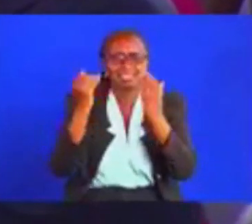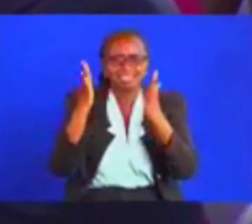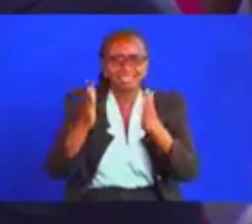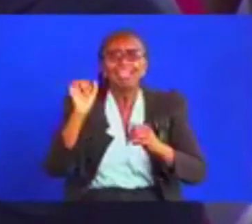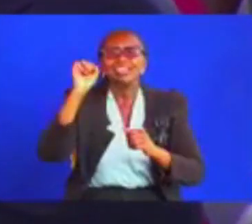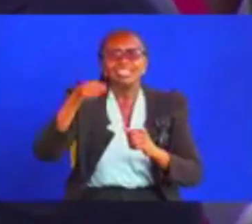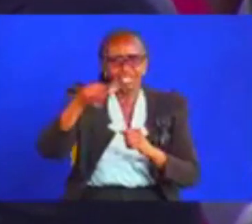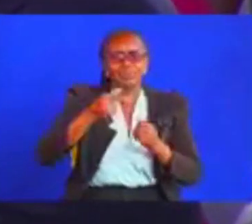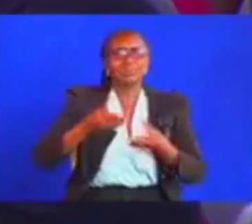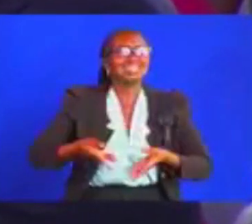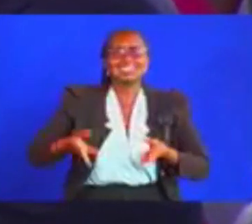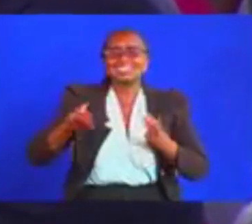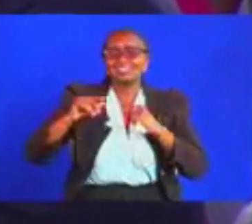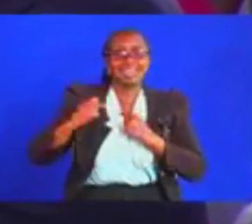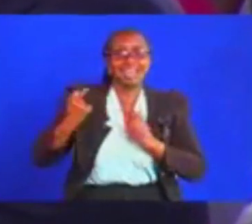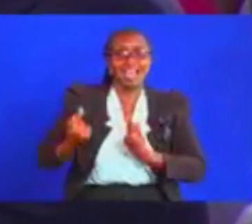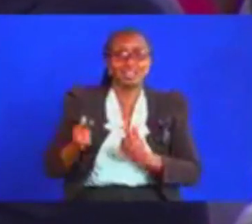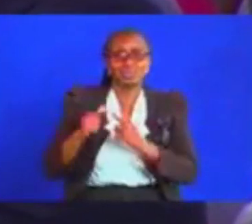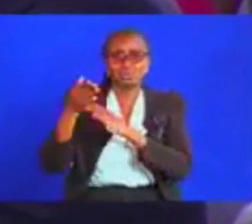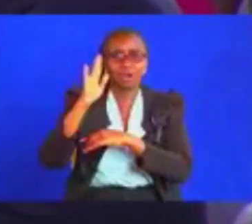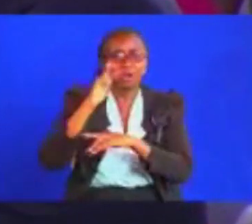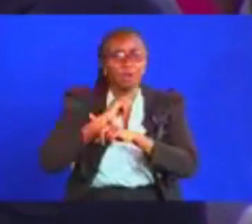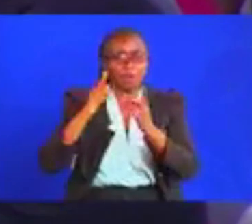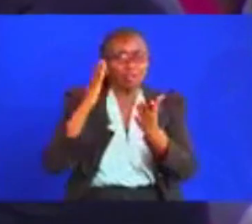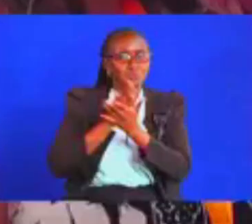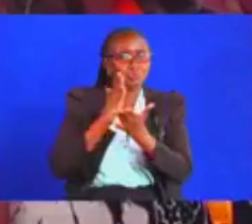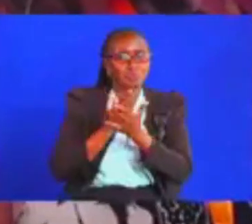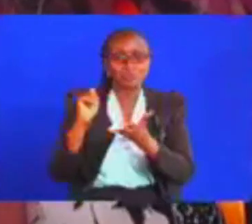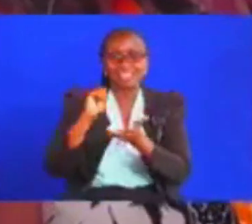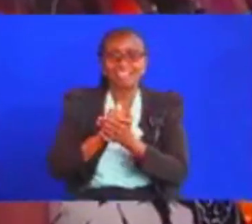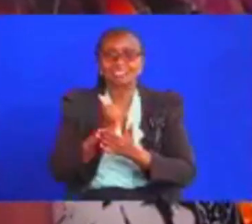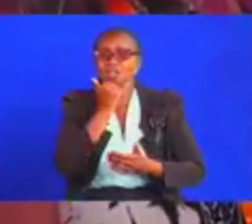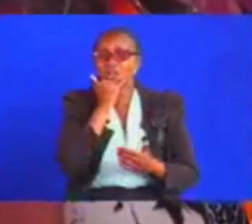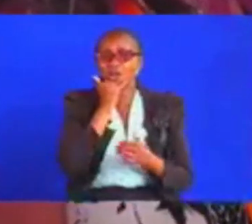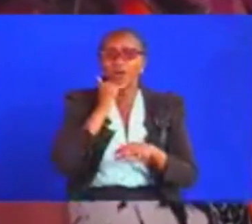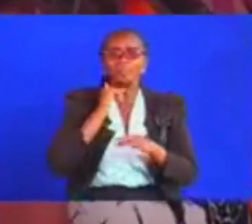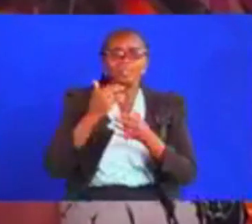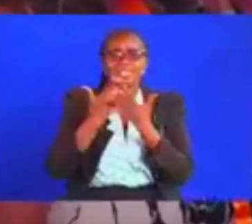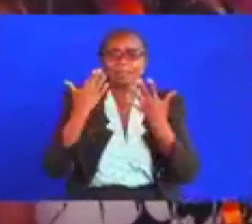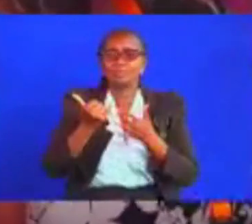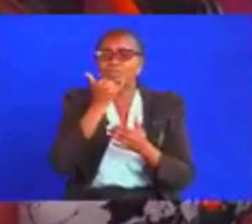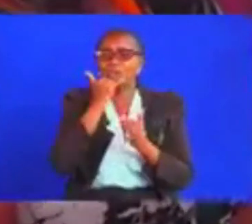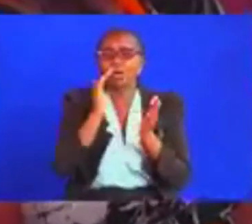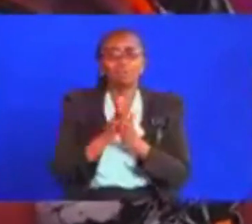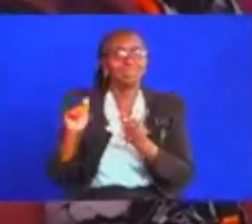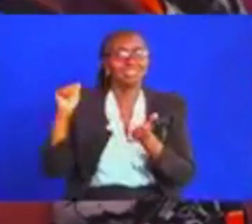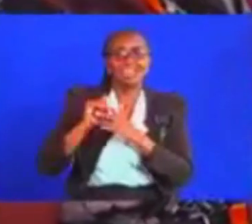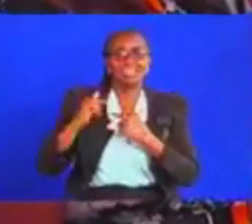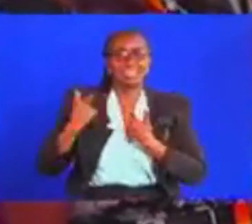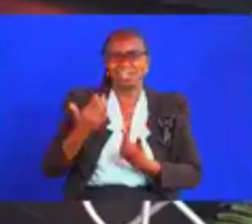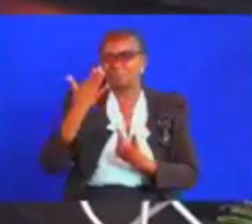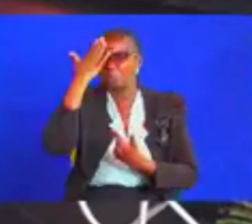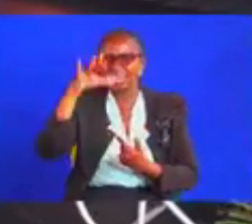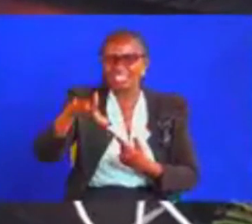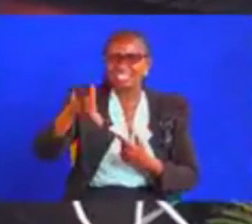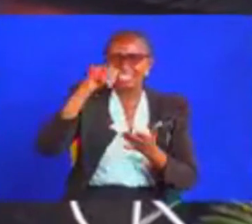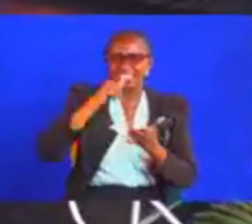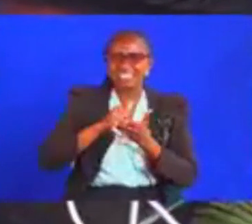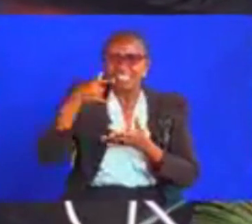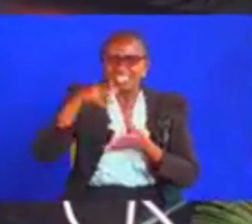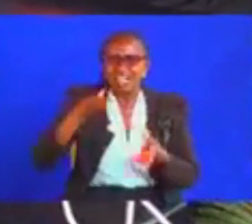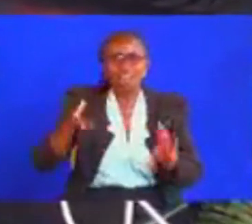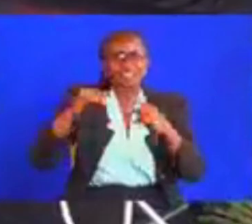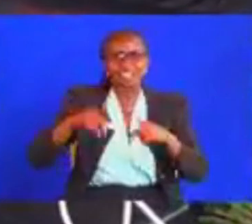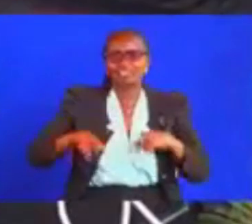our hearts to him, but theologically speaking, that is incorrect. No, something is wrong with that heart. Why should he take it? He's giving you his